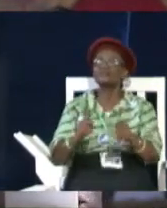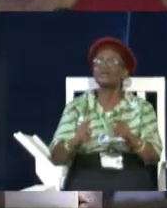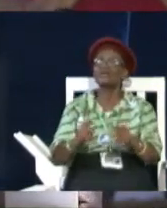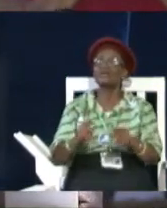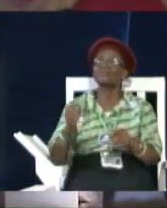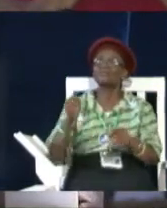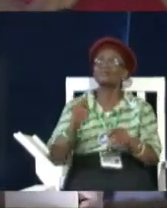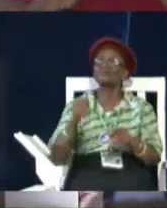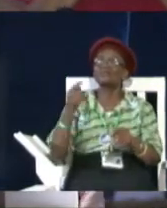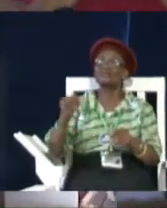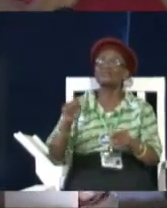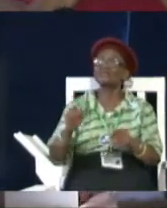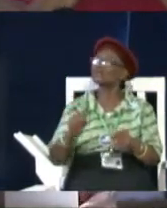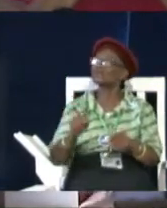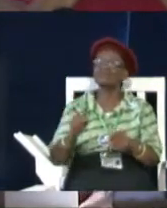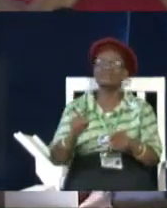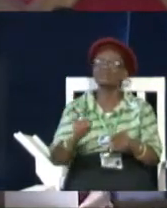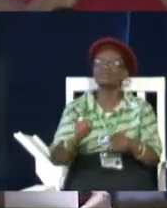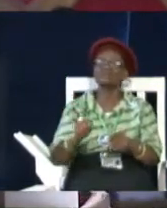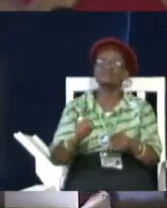And their colleague died.